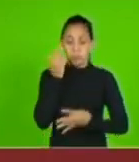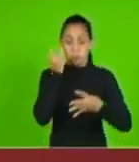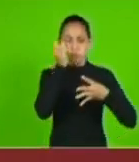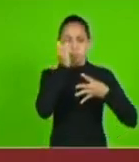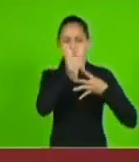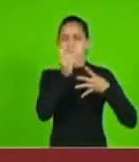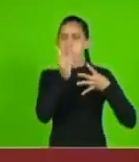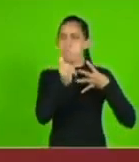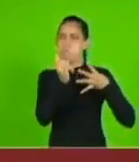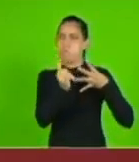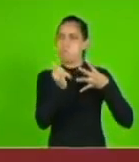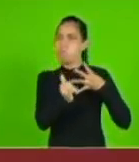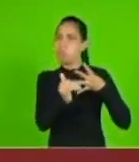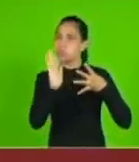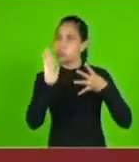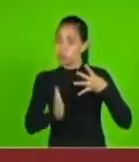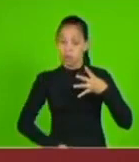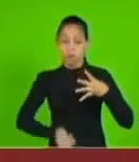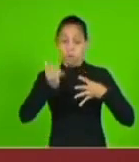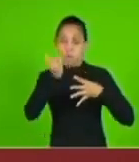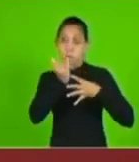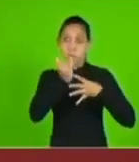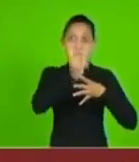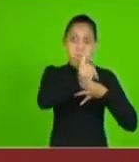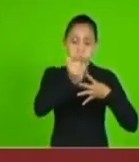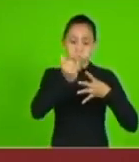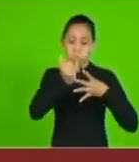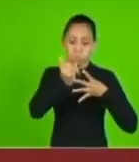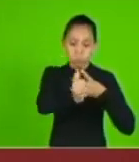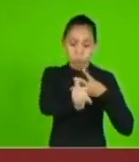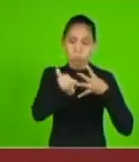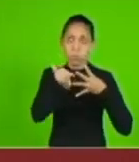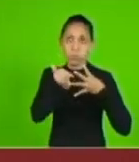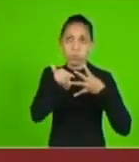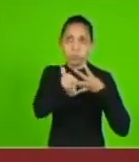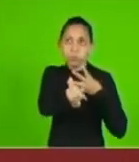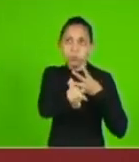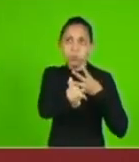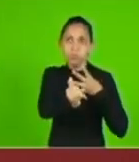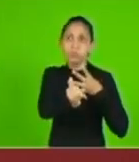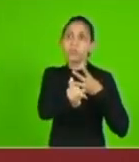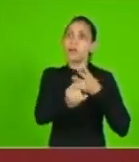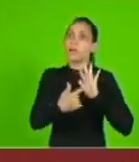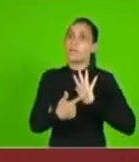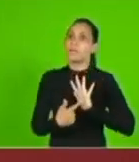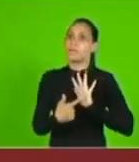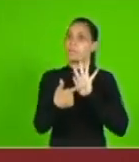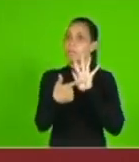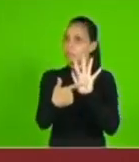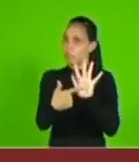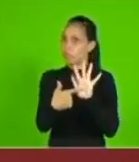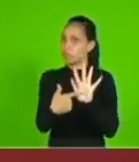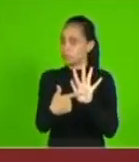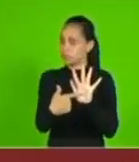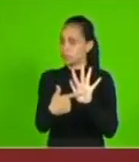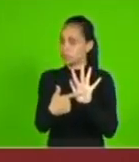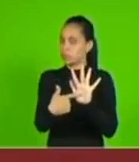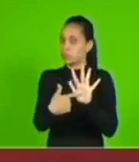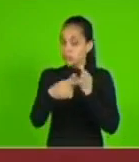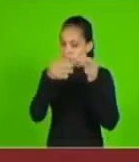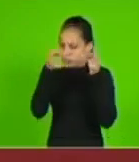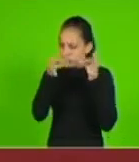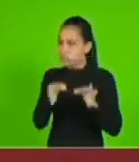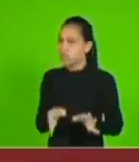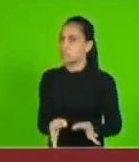trumpets that are being blown, first, the second, the third, they show exactly what